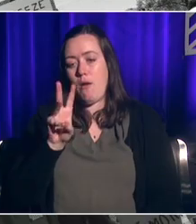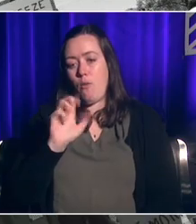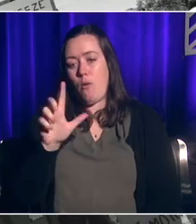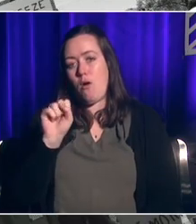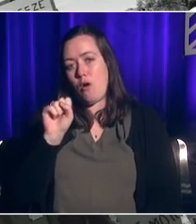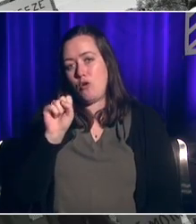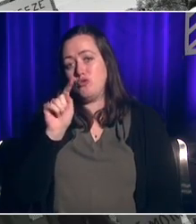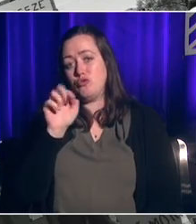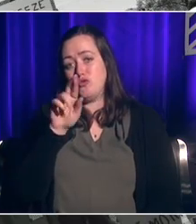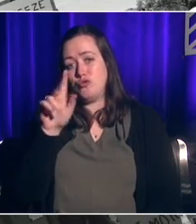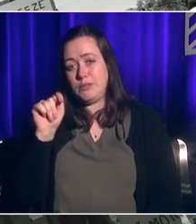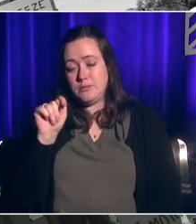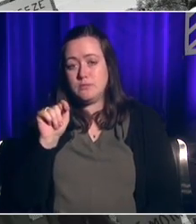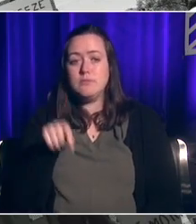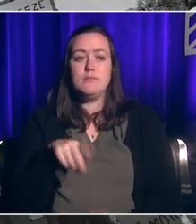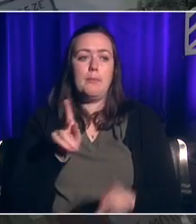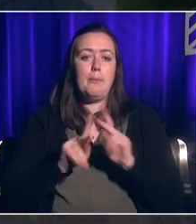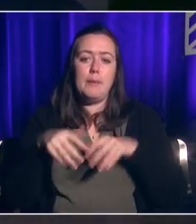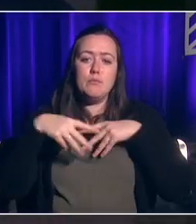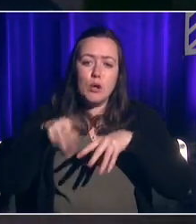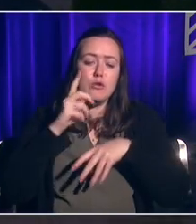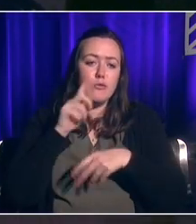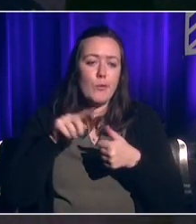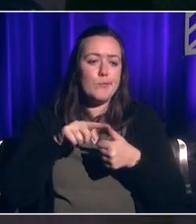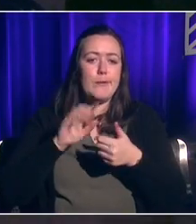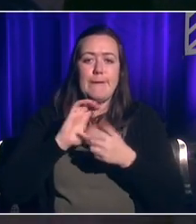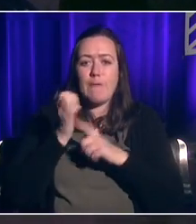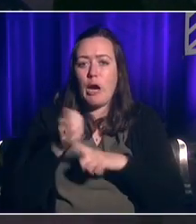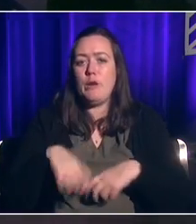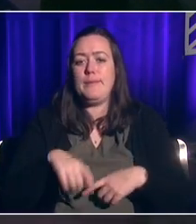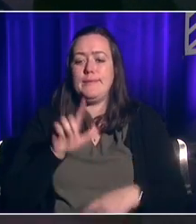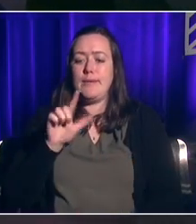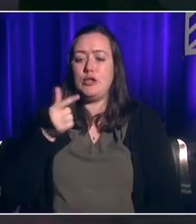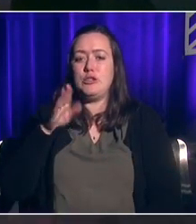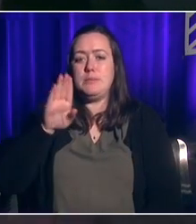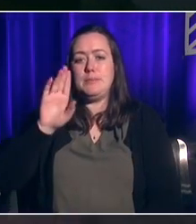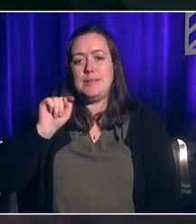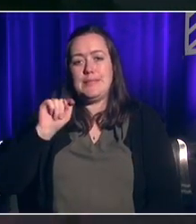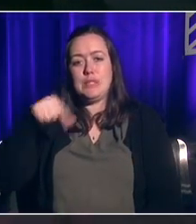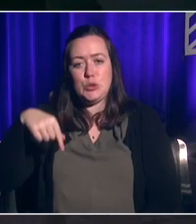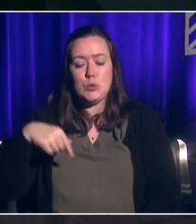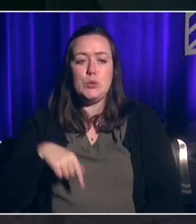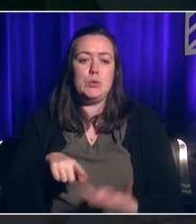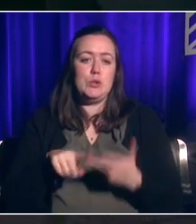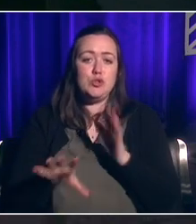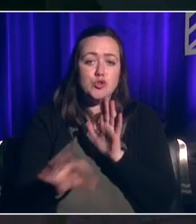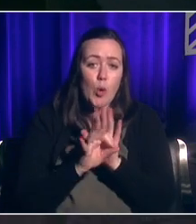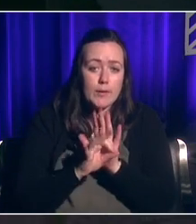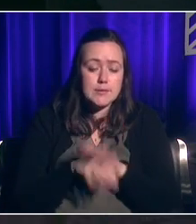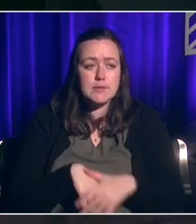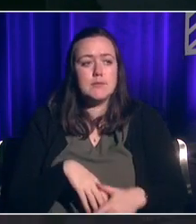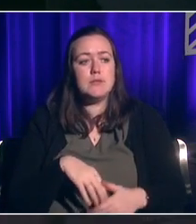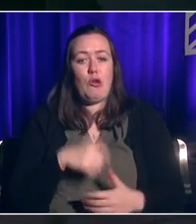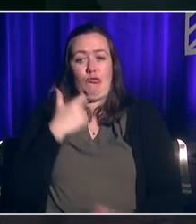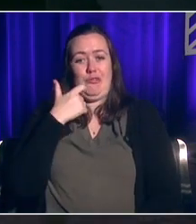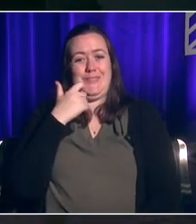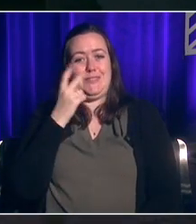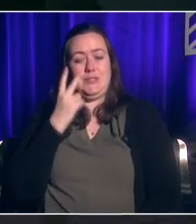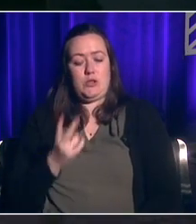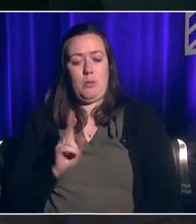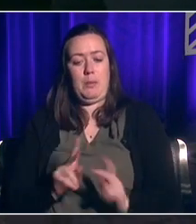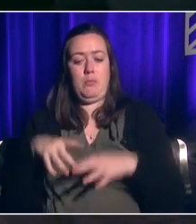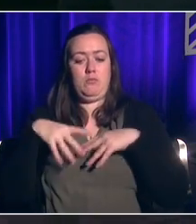environment, for LGBTQ, for choice. Most recently, we saw people march for Black Lives